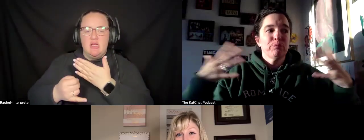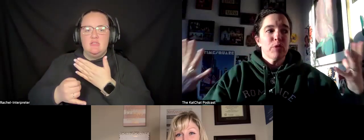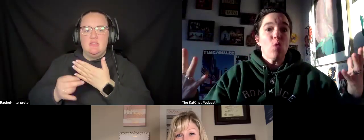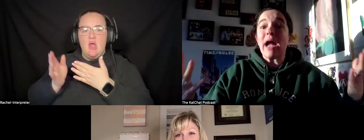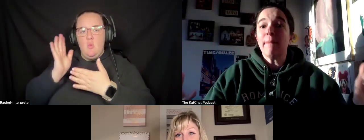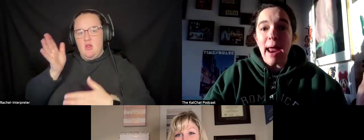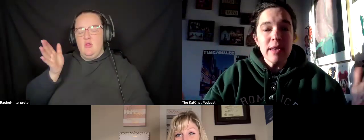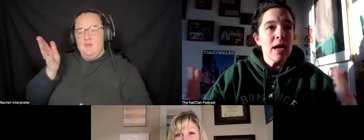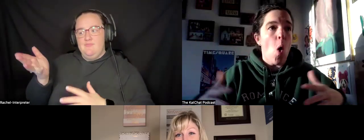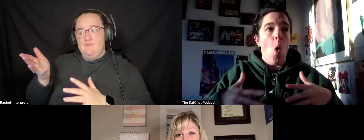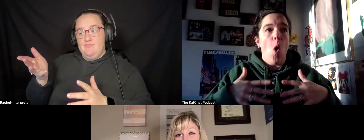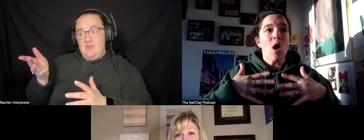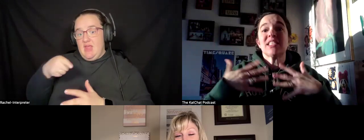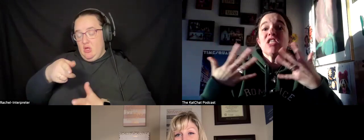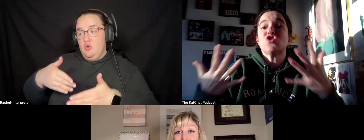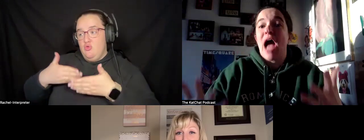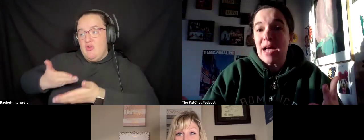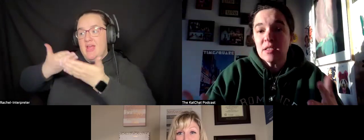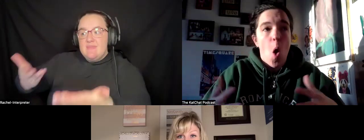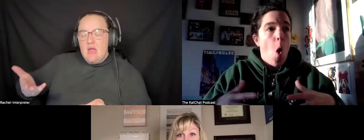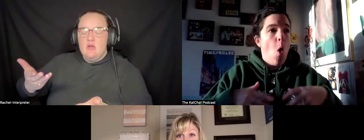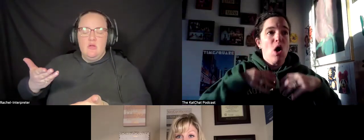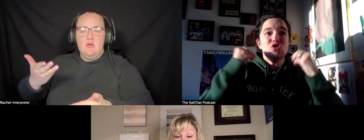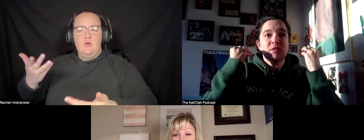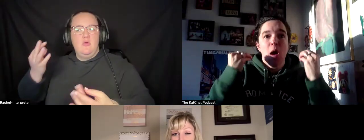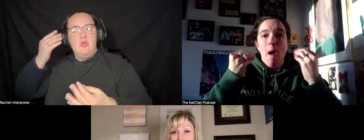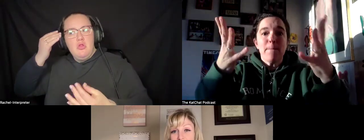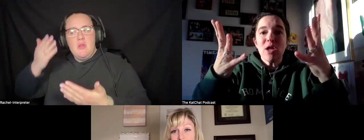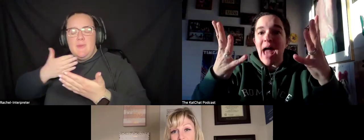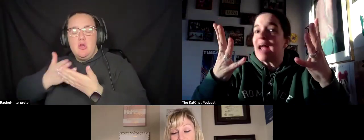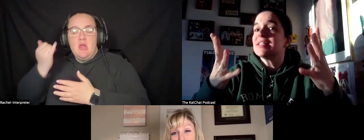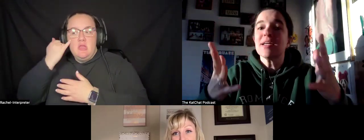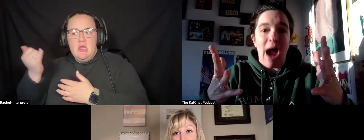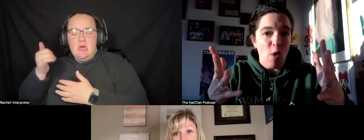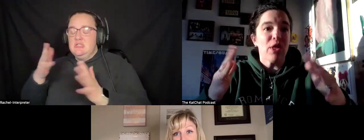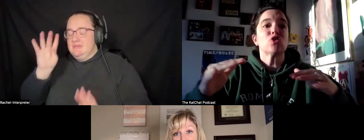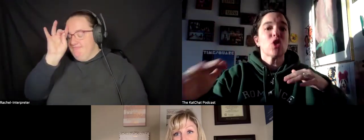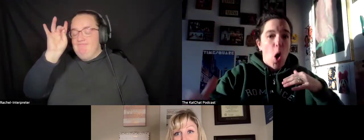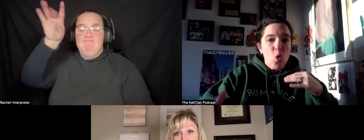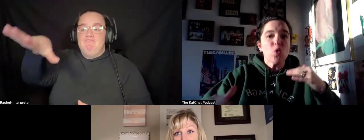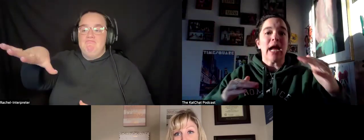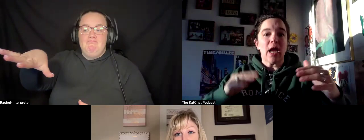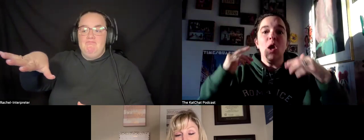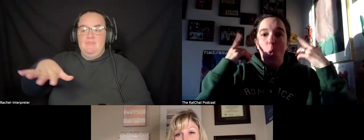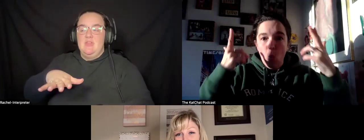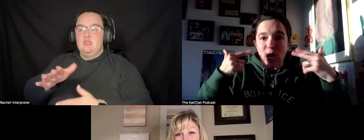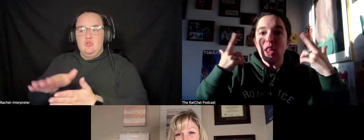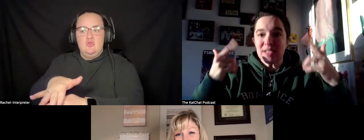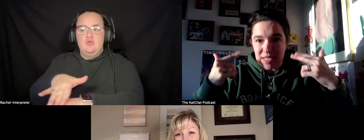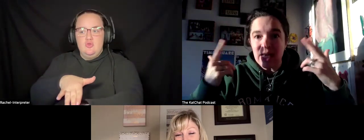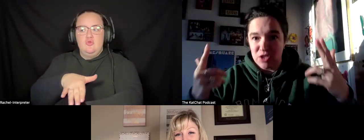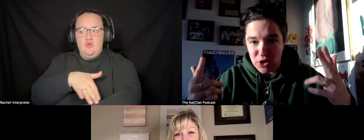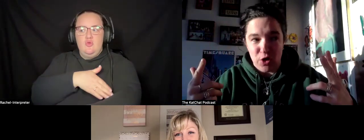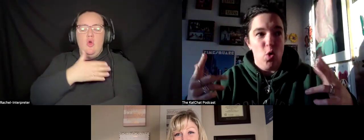you recommended or suggest or just put an idea out there slowly. We